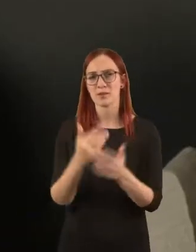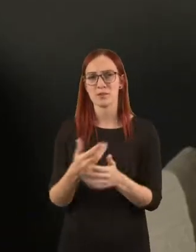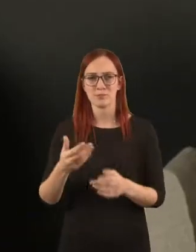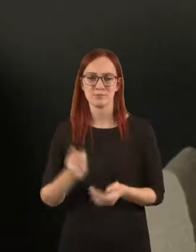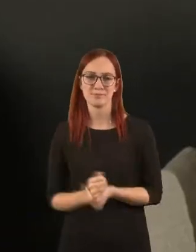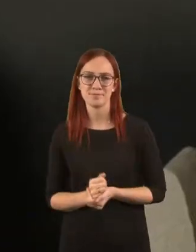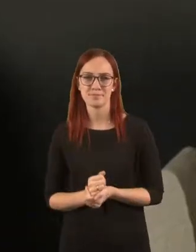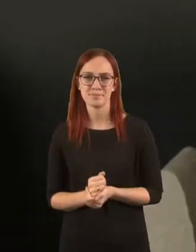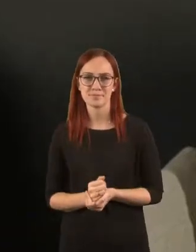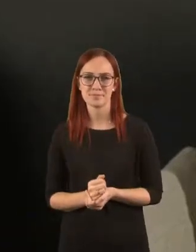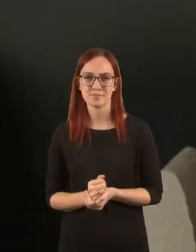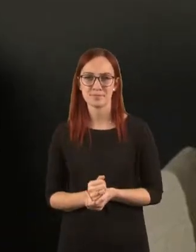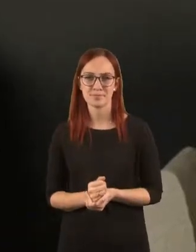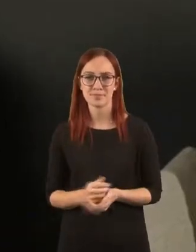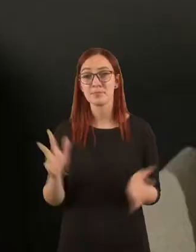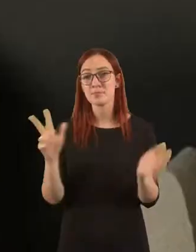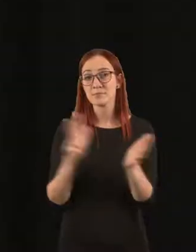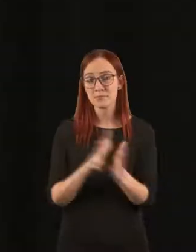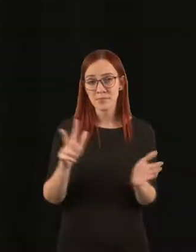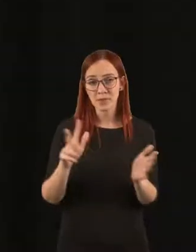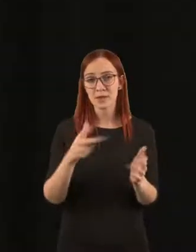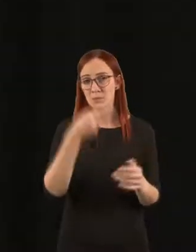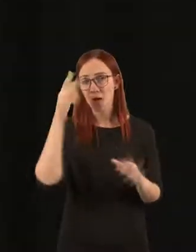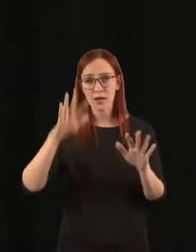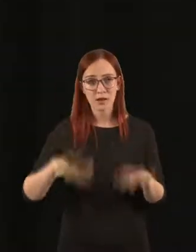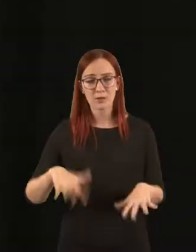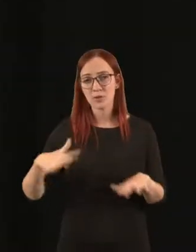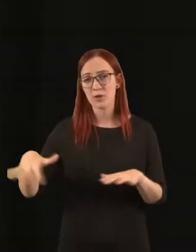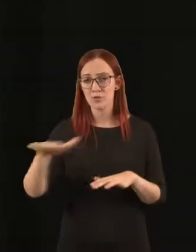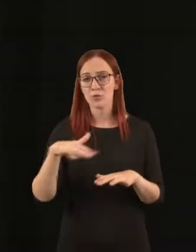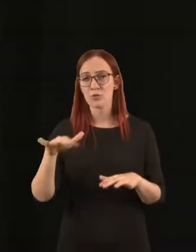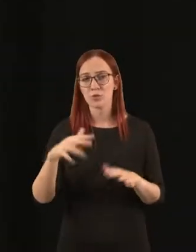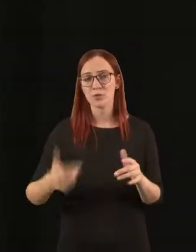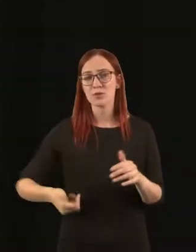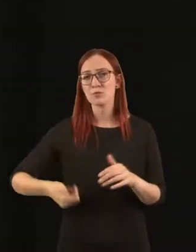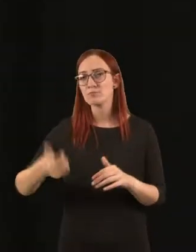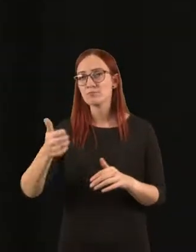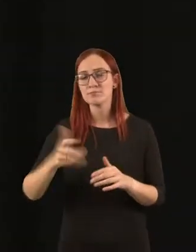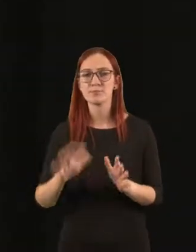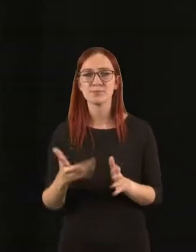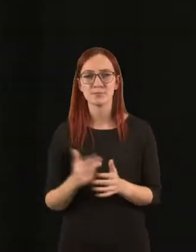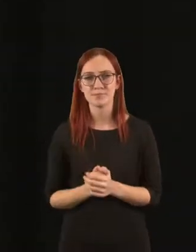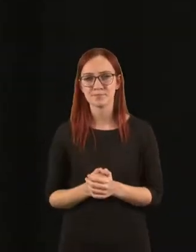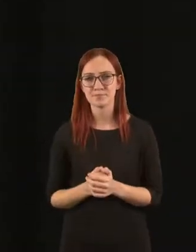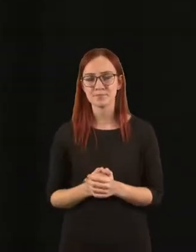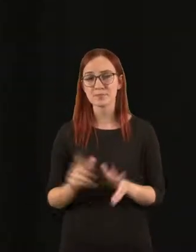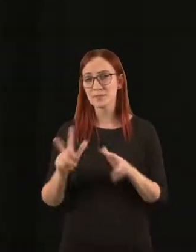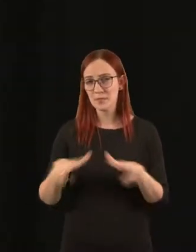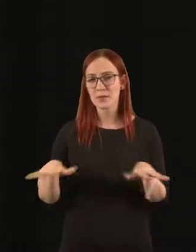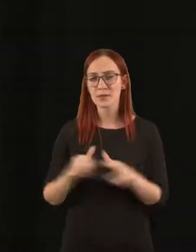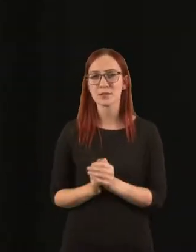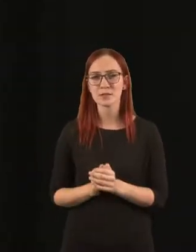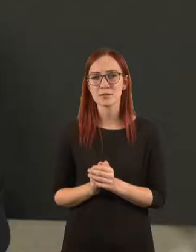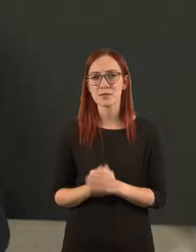difficult to be this bicyclist, green bicyclist or green eater. Minister.